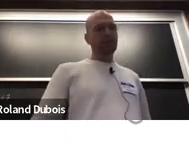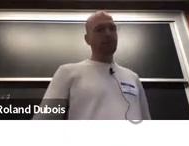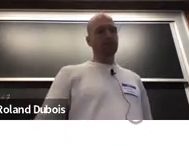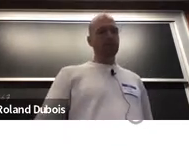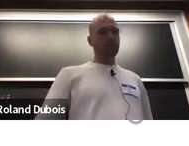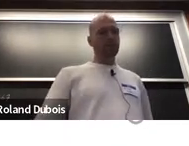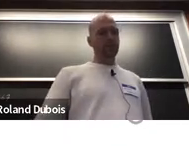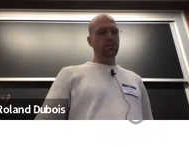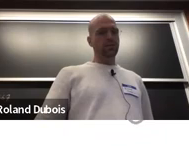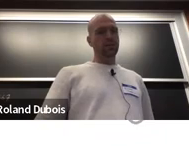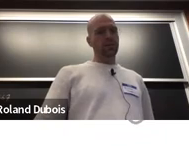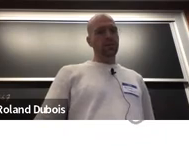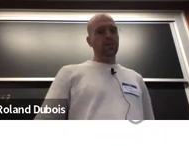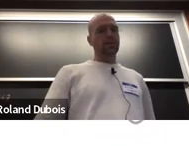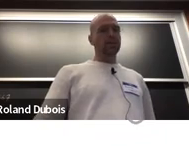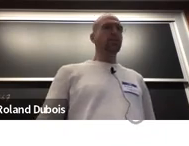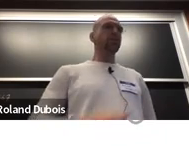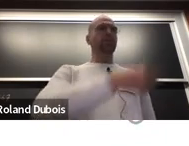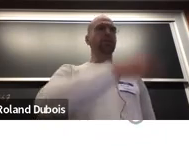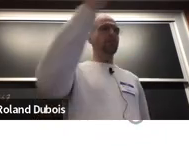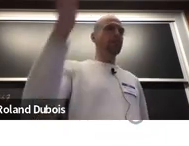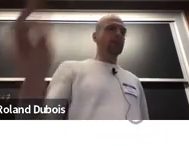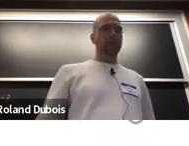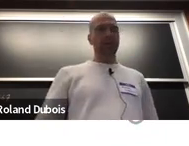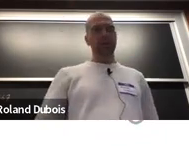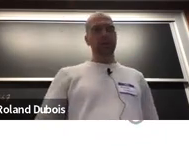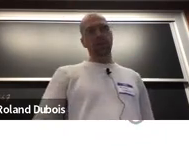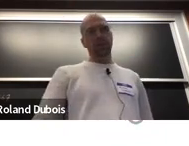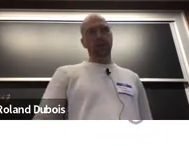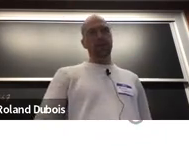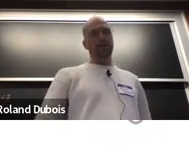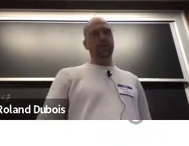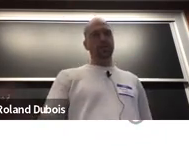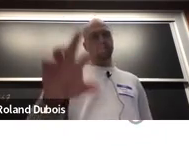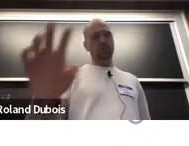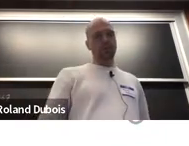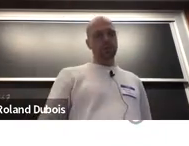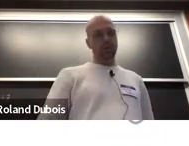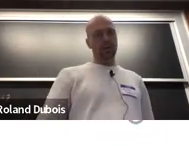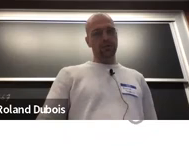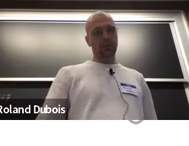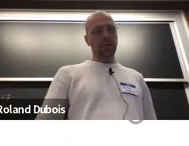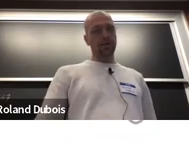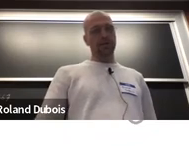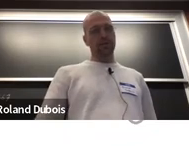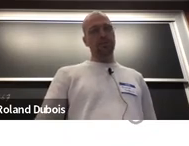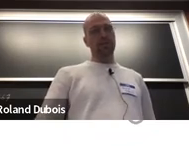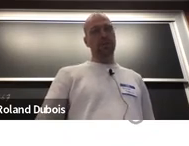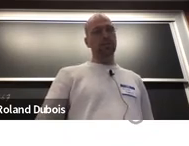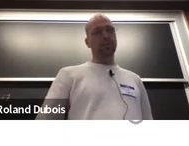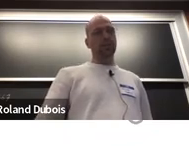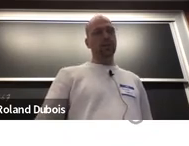and teleportation controls is another one that is about navigating VR space. I have here two screenshots. One